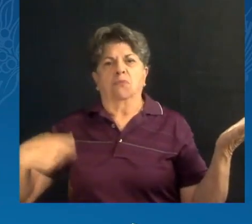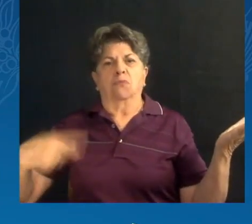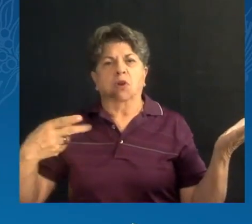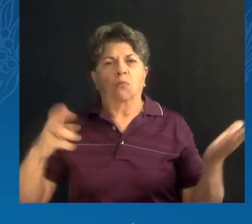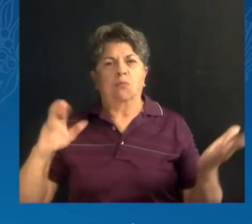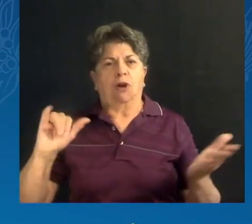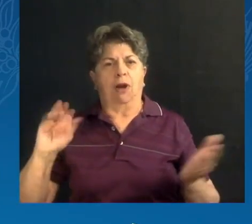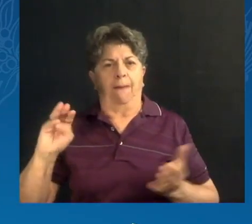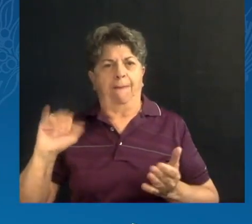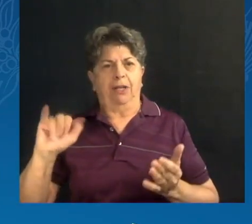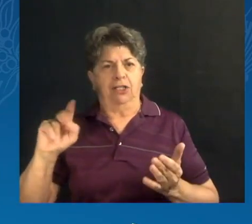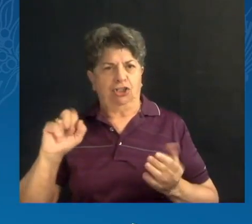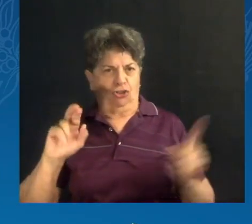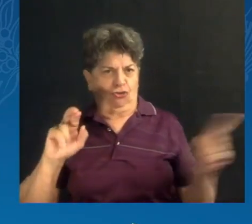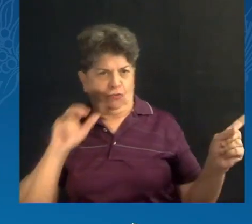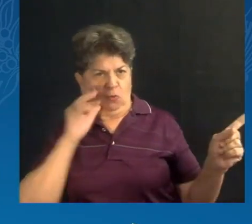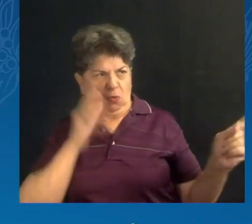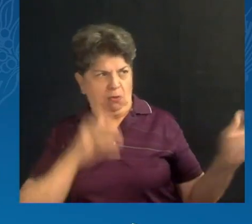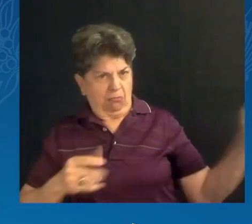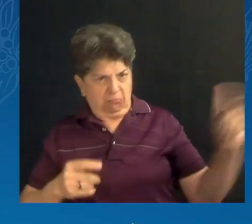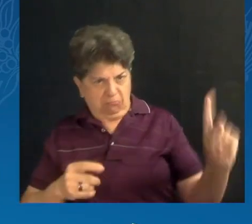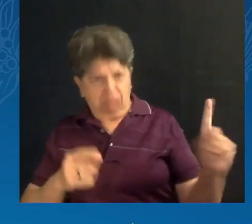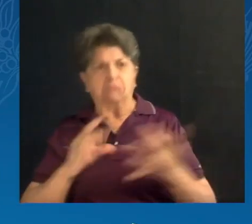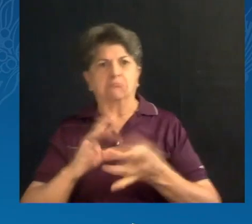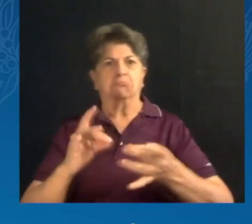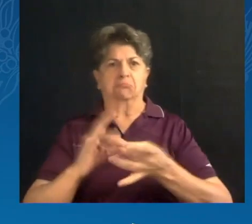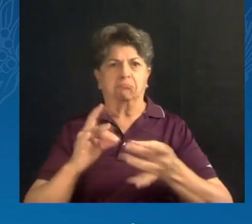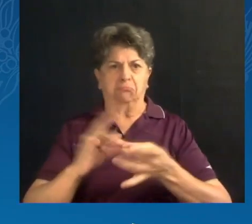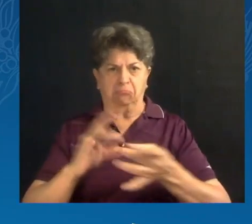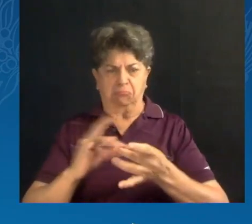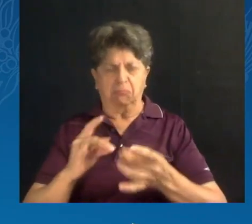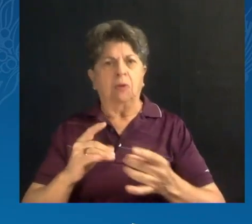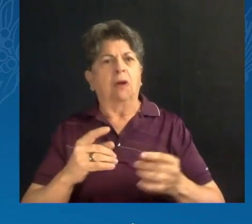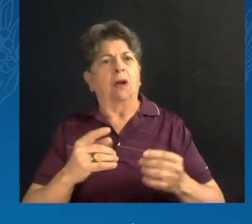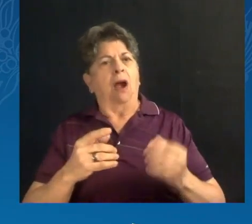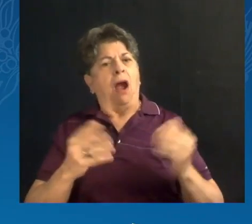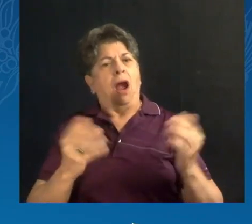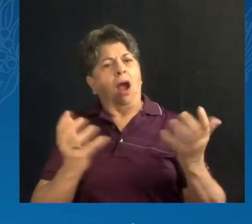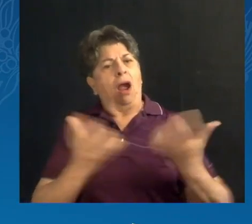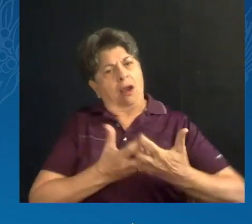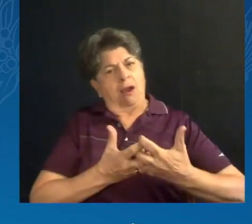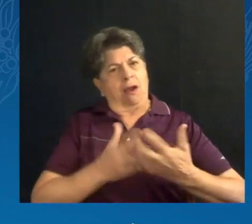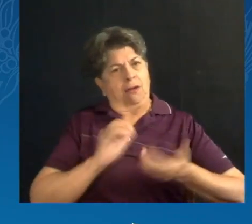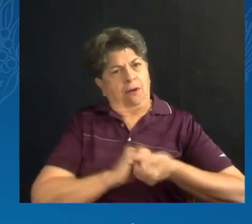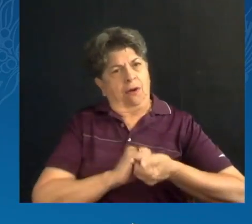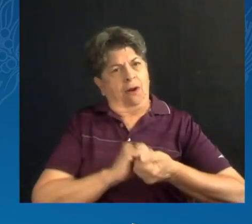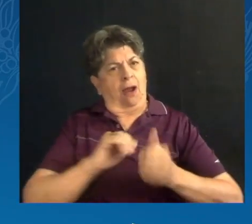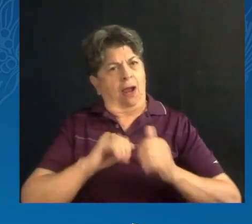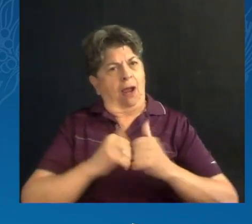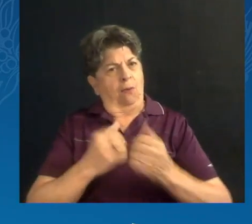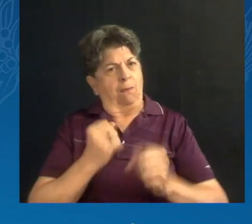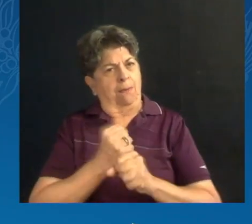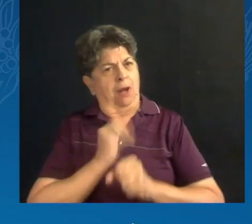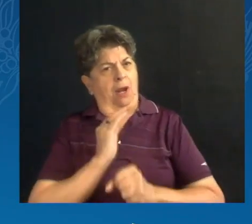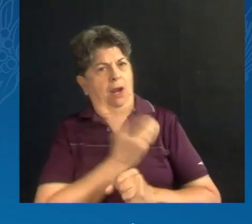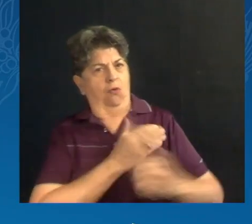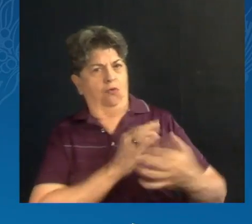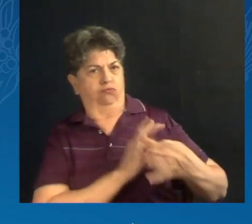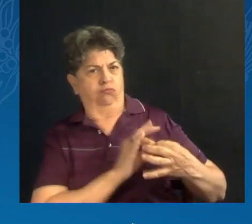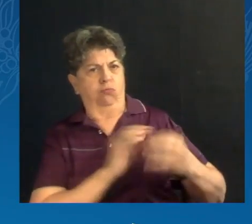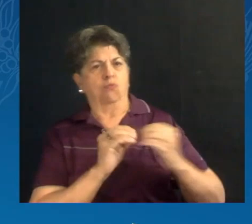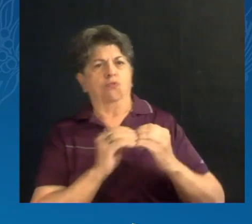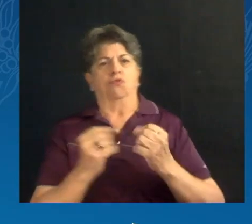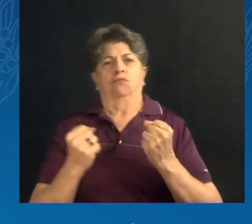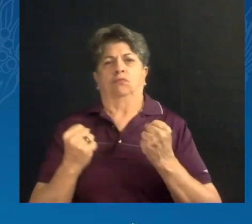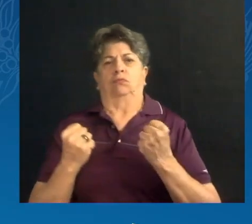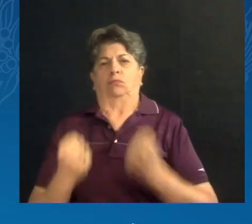United States and Mongolia, the work that we will do and continue to do together to work on global challenges, which of course